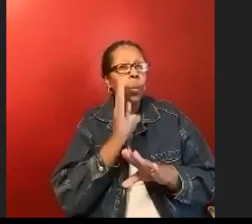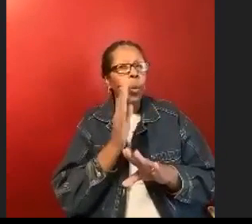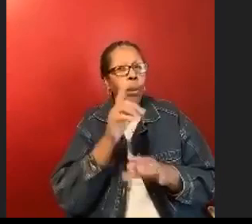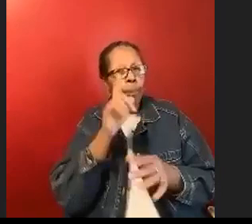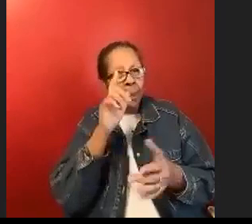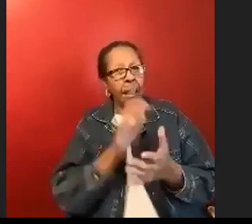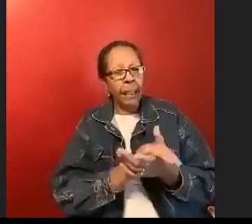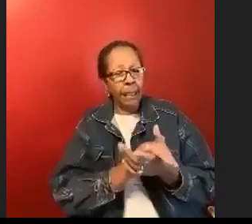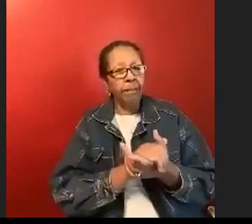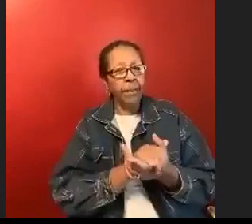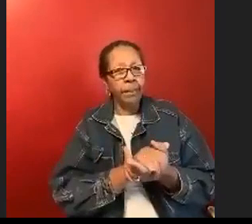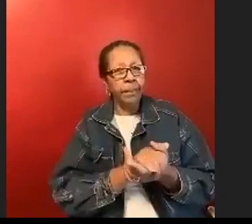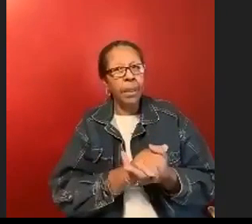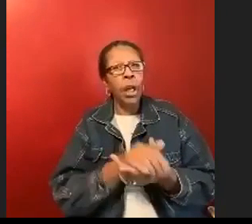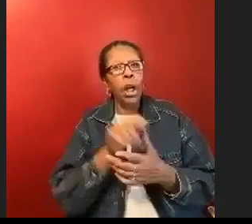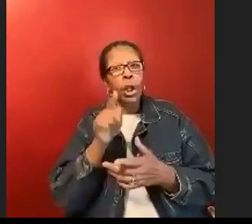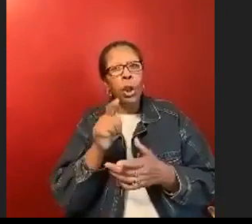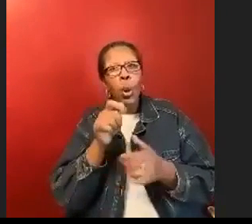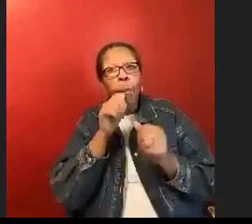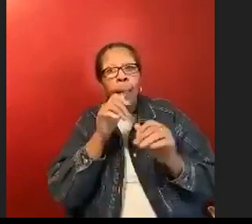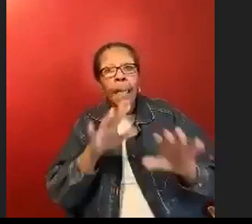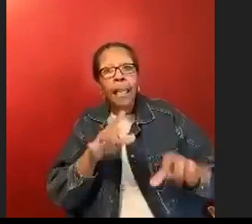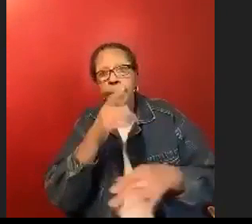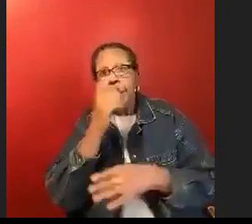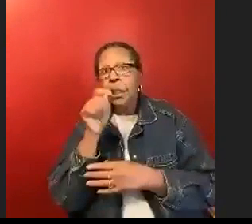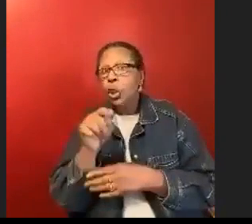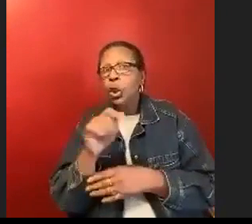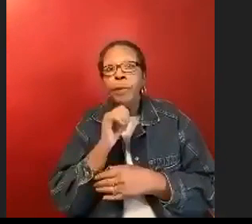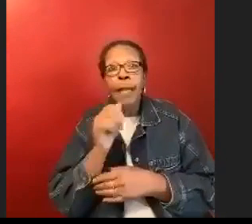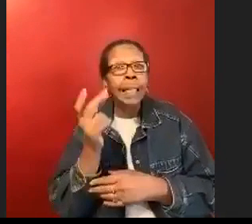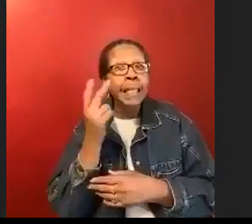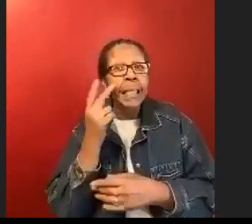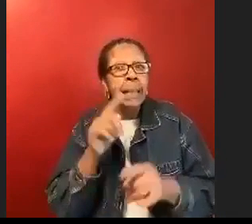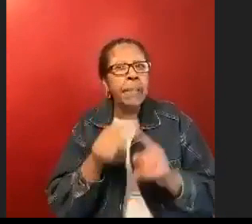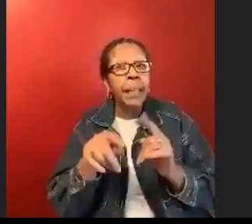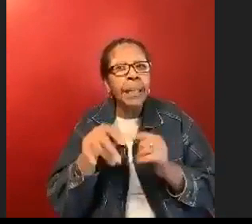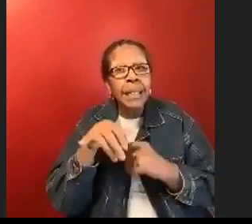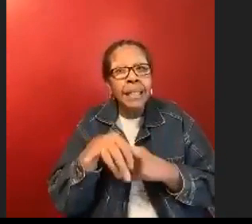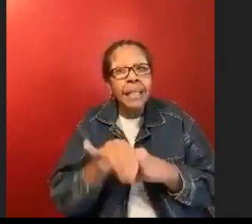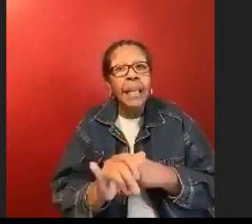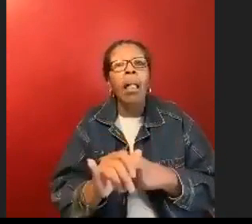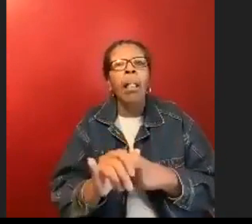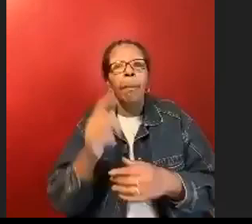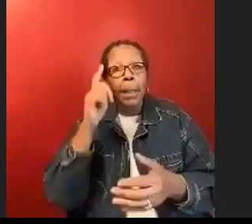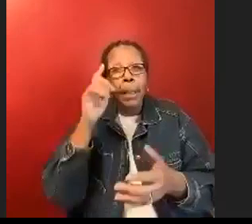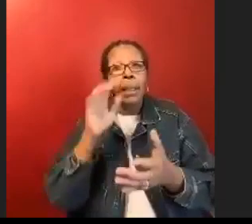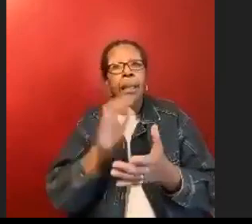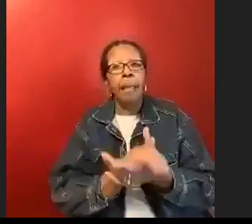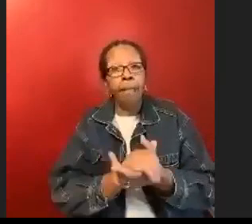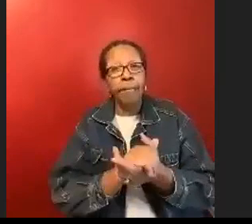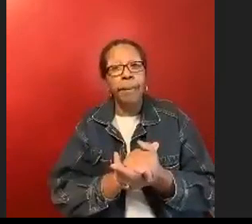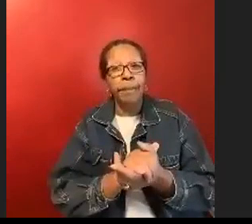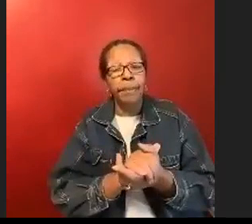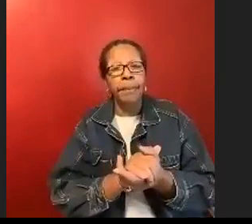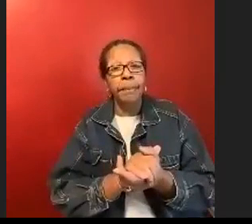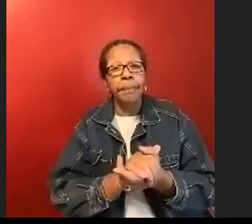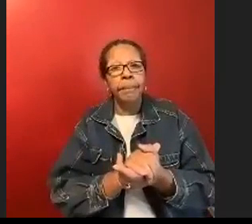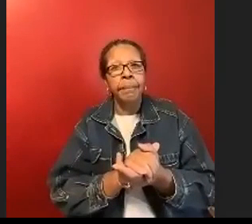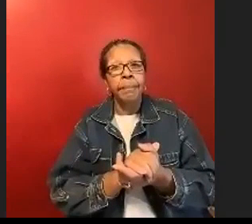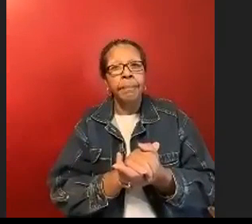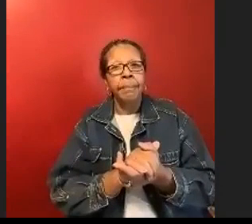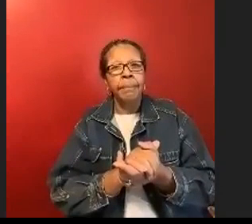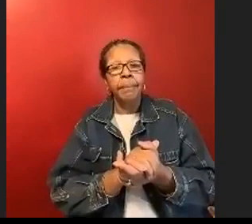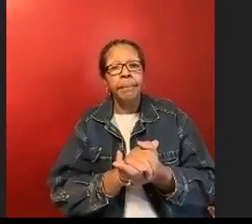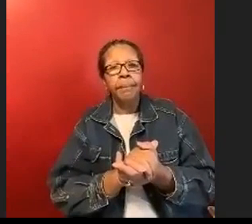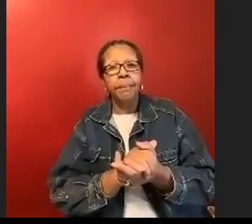are blessed because you have not seen, but yet have come to believe. And the word goes on to